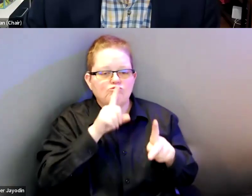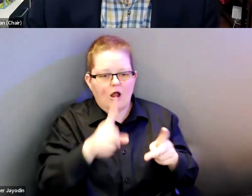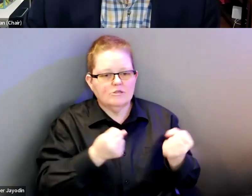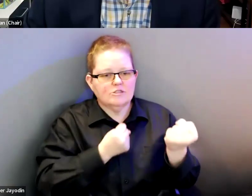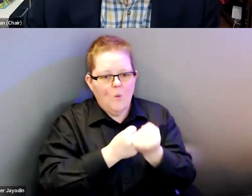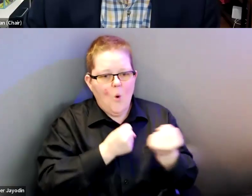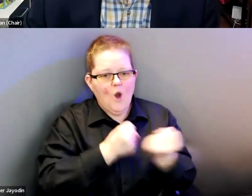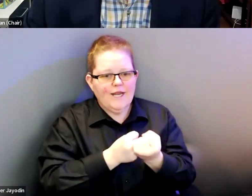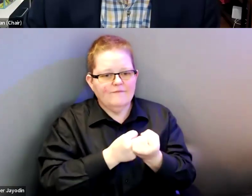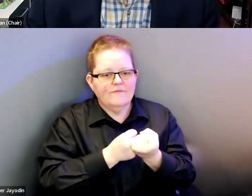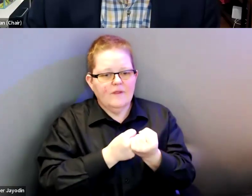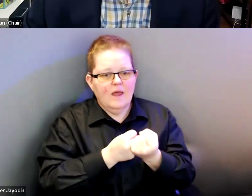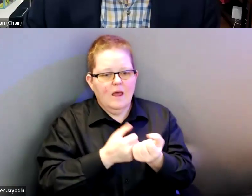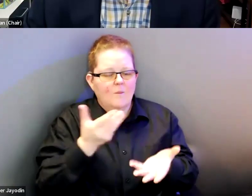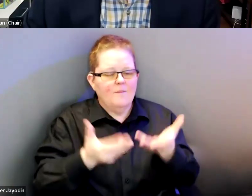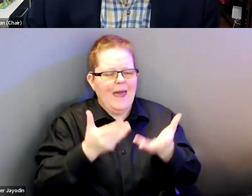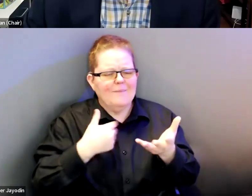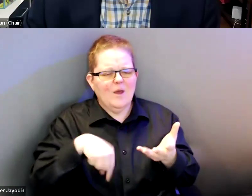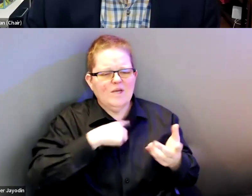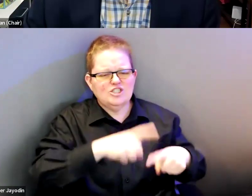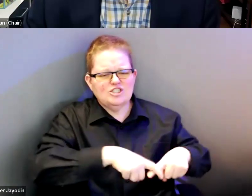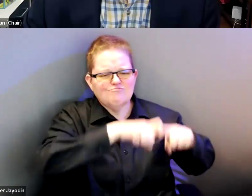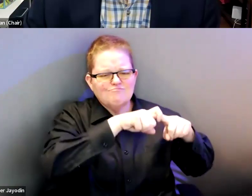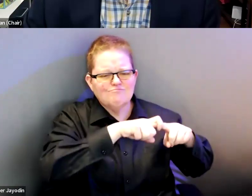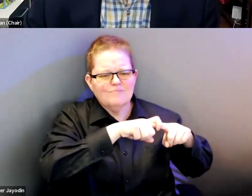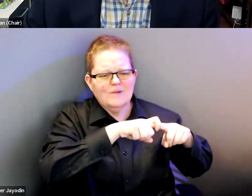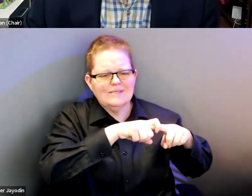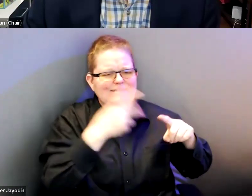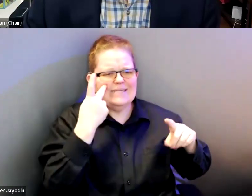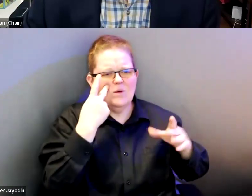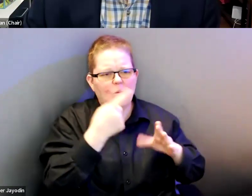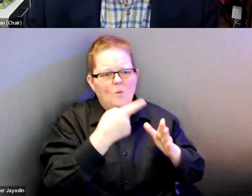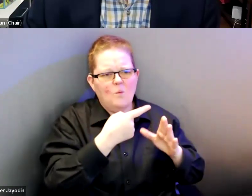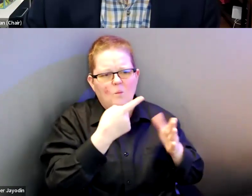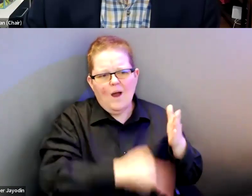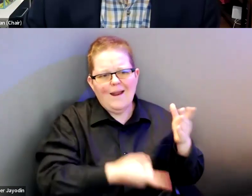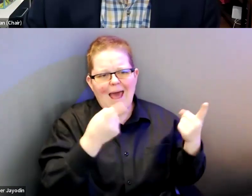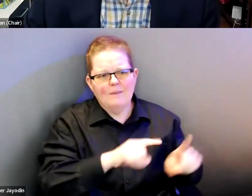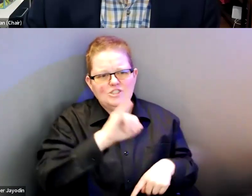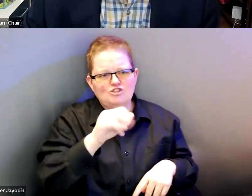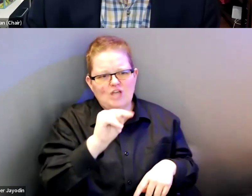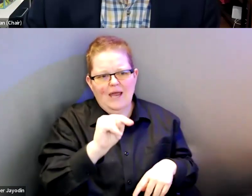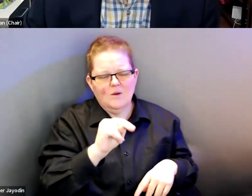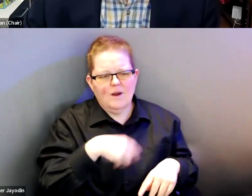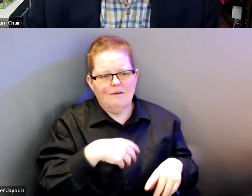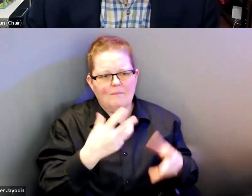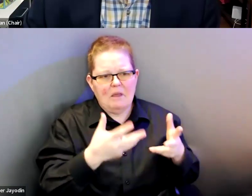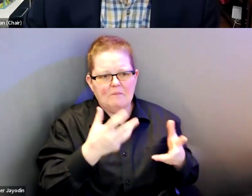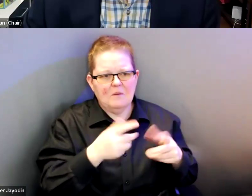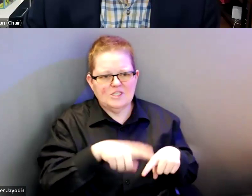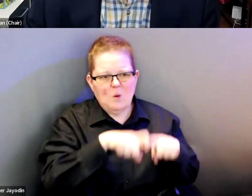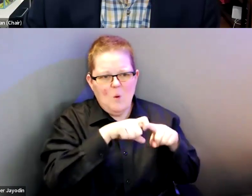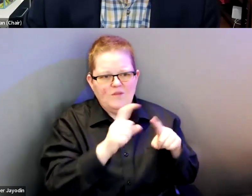Well, maybe we just come back to this. Why don't we can see where we are in January as well. Does that? I